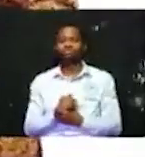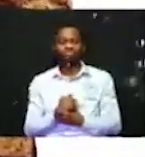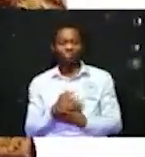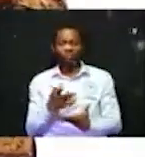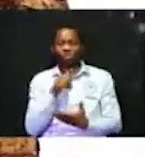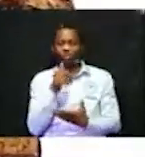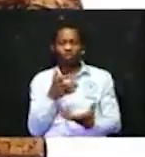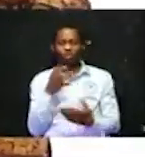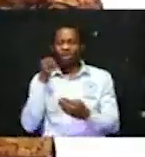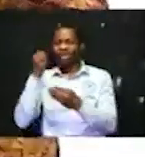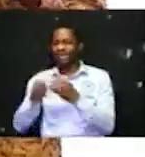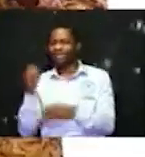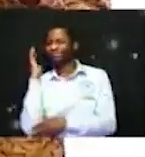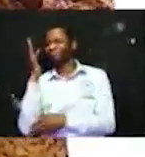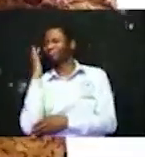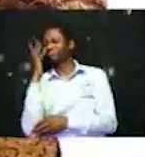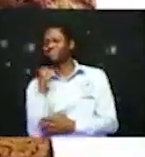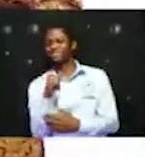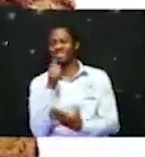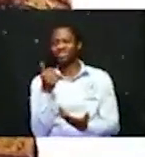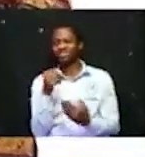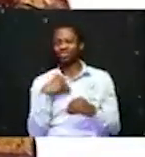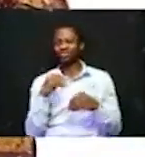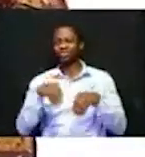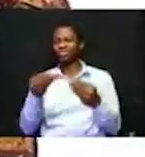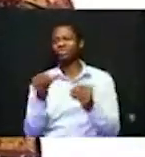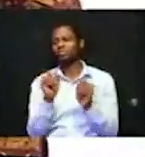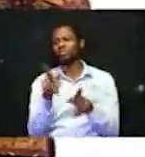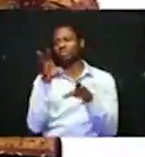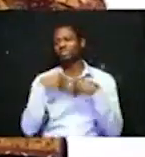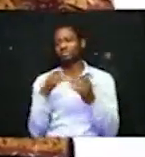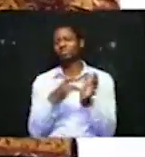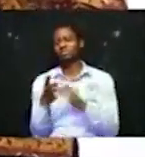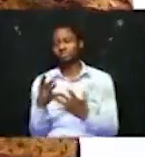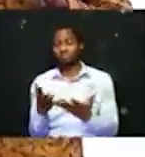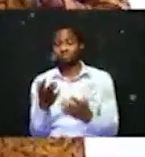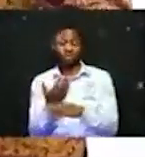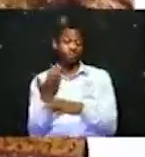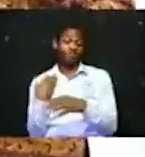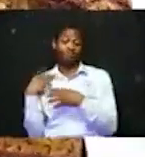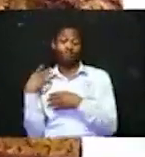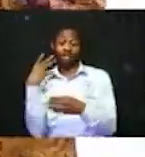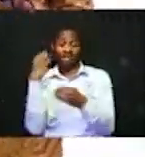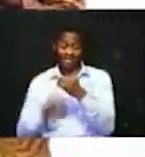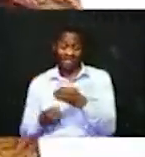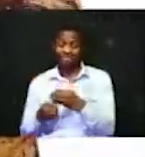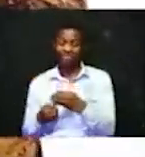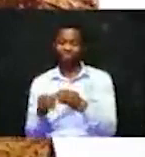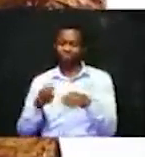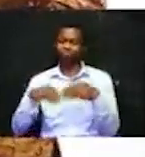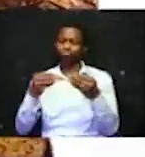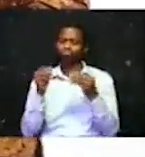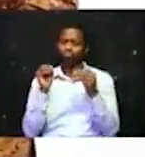this broadcast now without giving the opportunity to accept Jesus as Lord. Now, if you